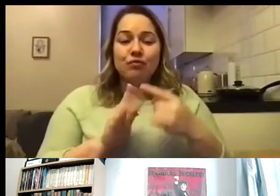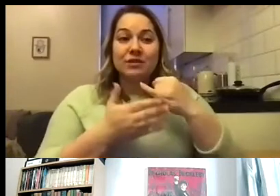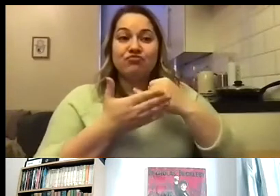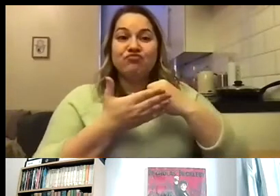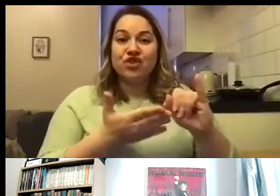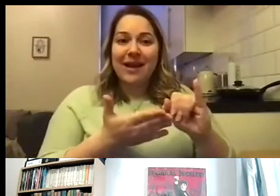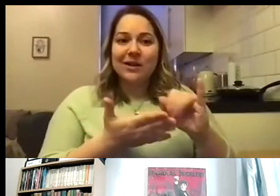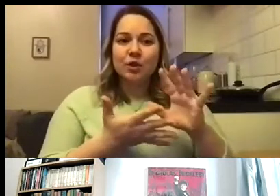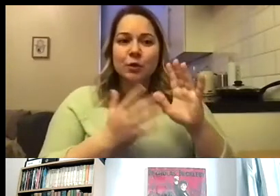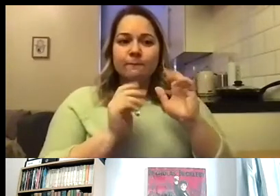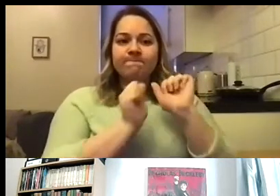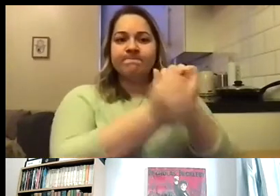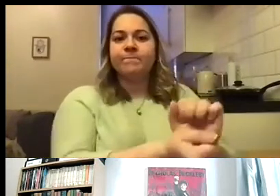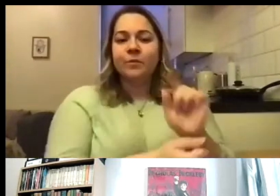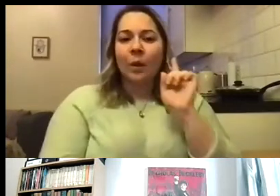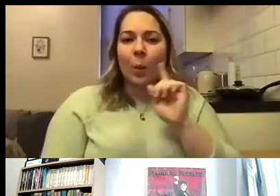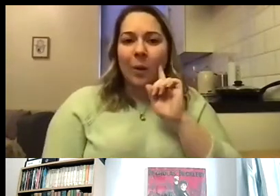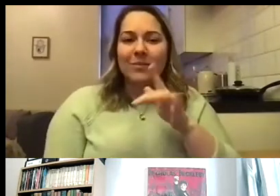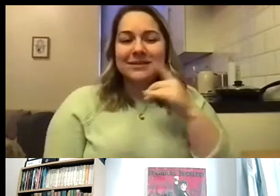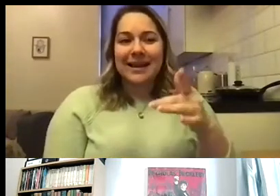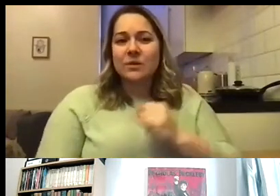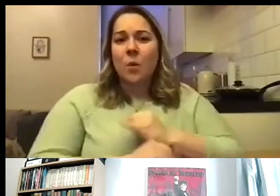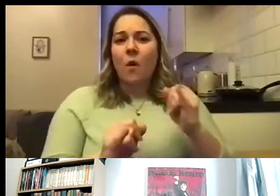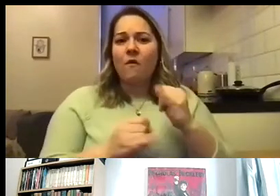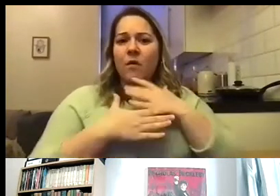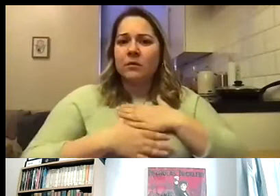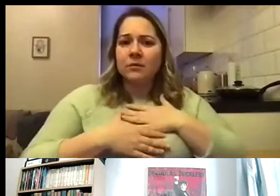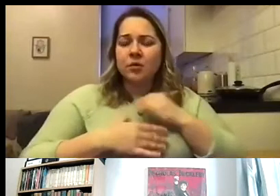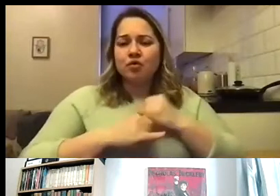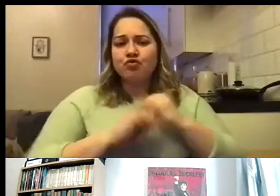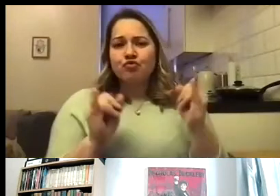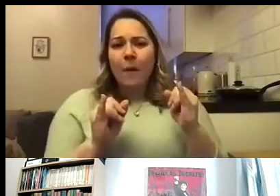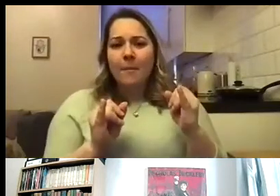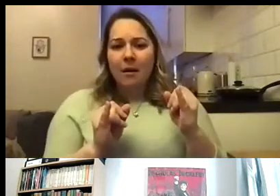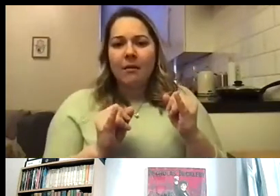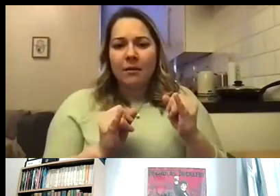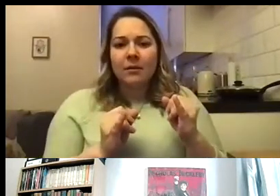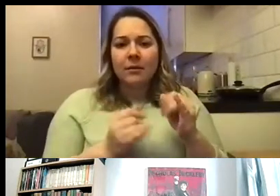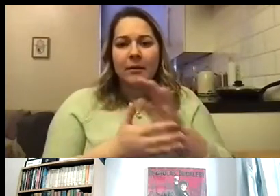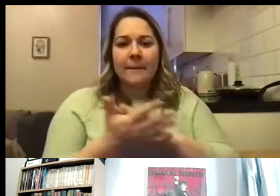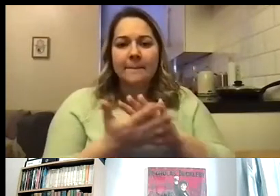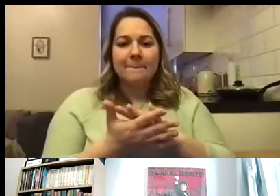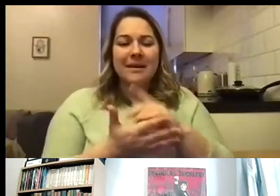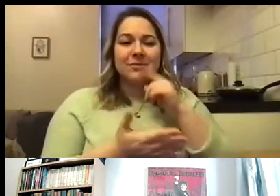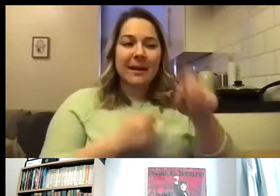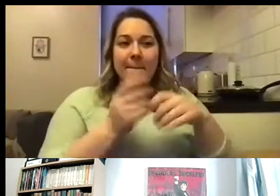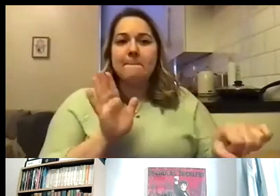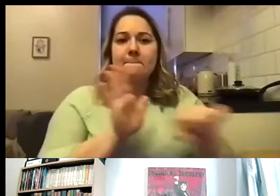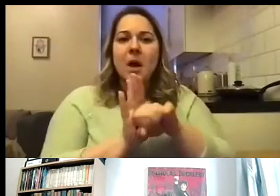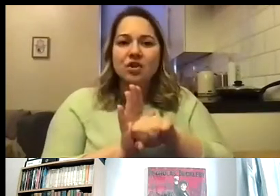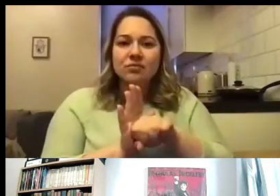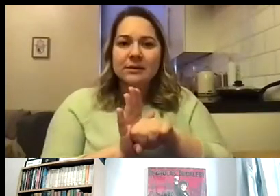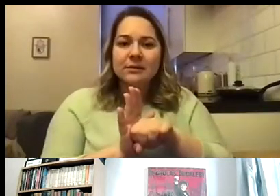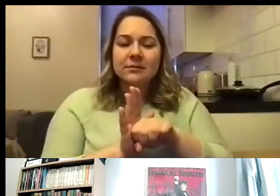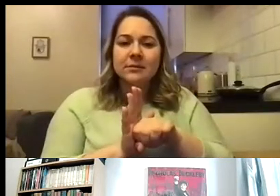They were in such terrible states, so distressed and traumatized in the dock, and they were being prosecuted as murderers, and juries were